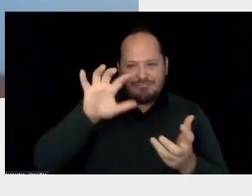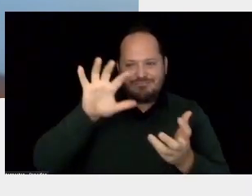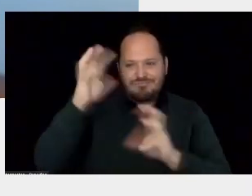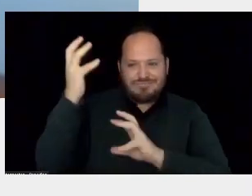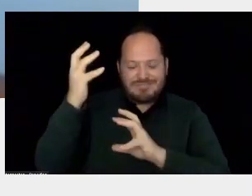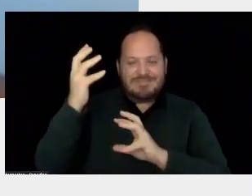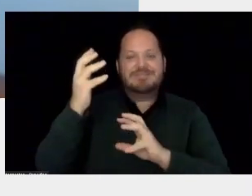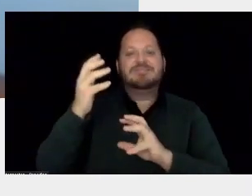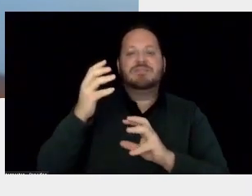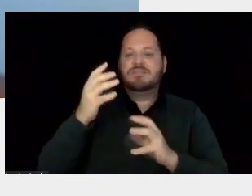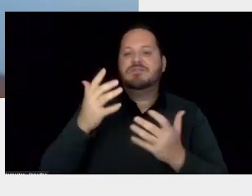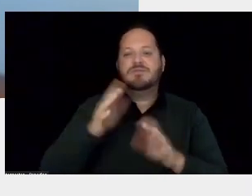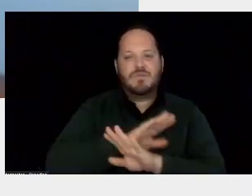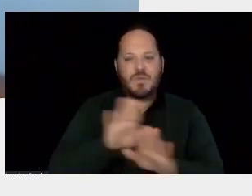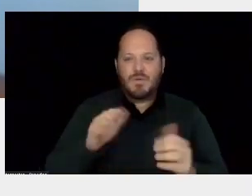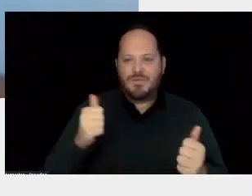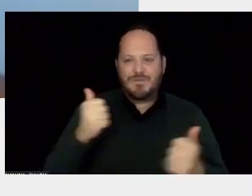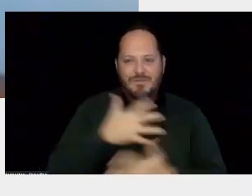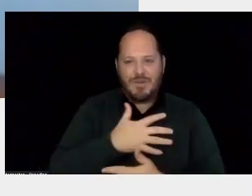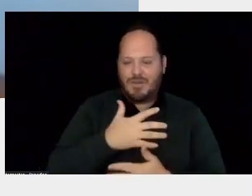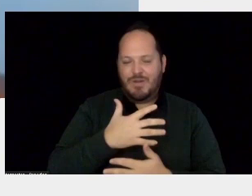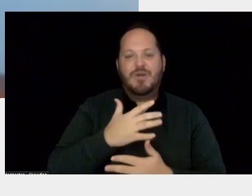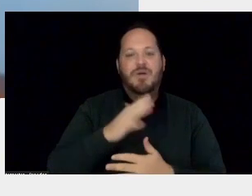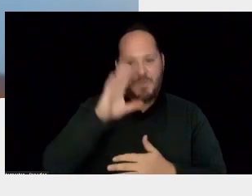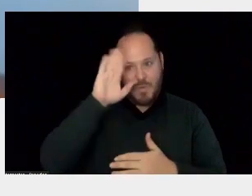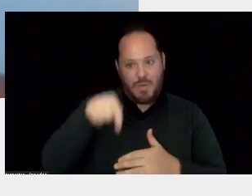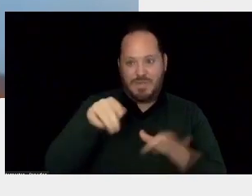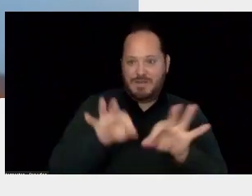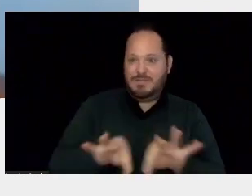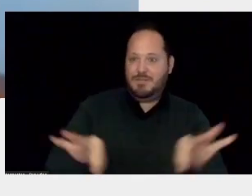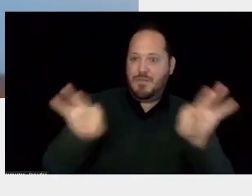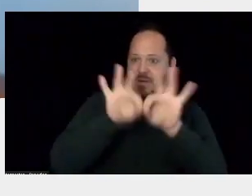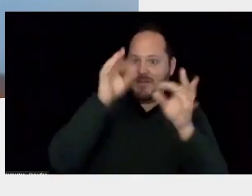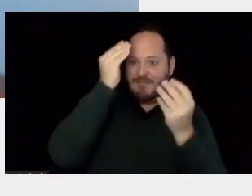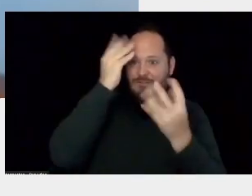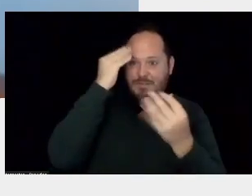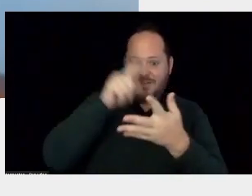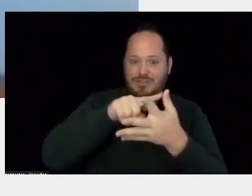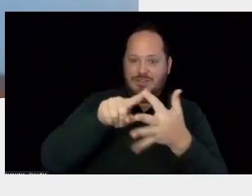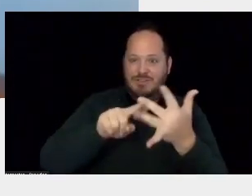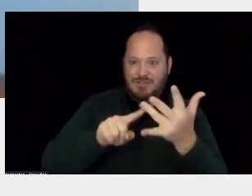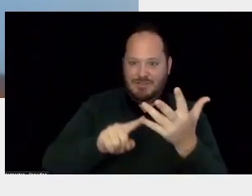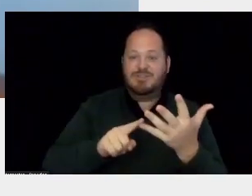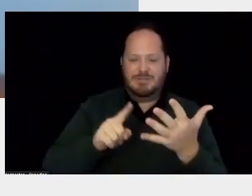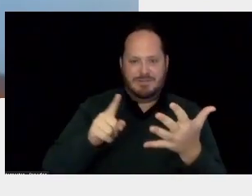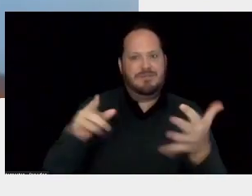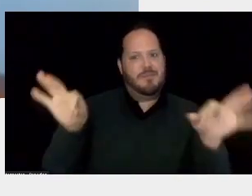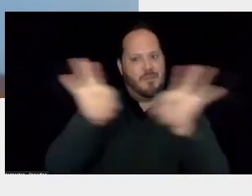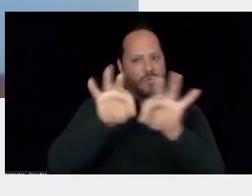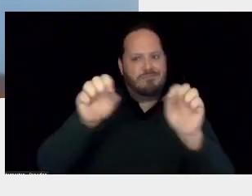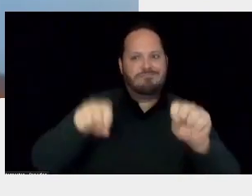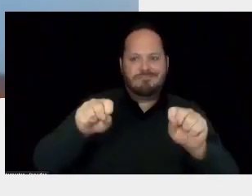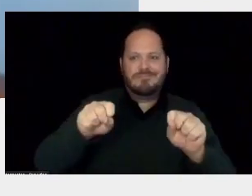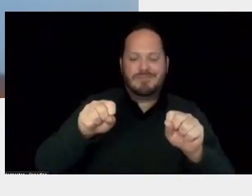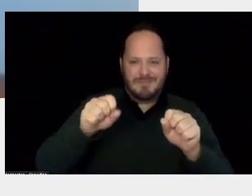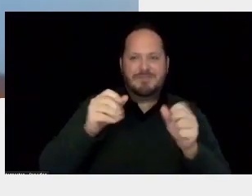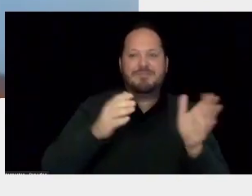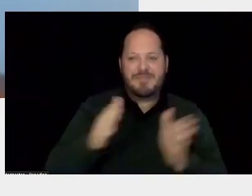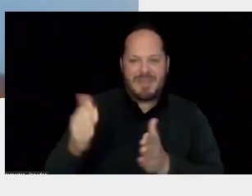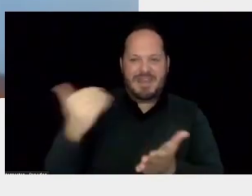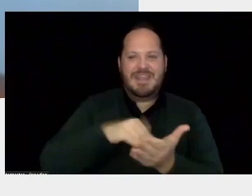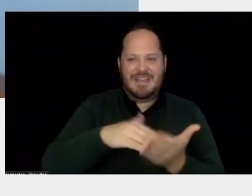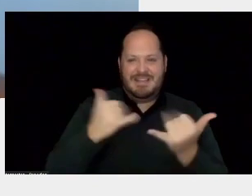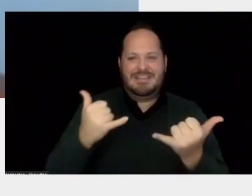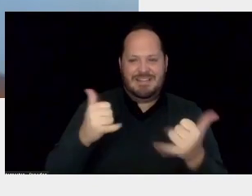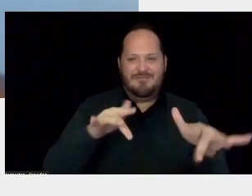is important. We want to make sure we clearly communicate it with you by re-recording it today. Plus, we have some new resources to share